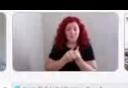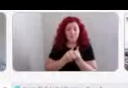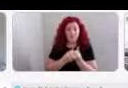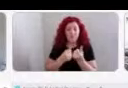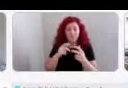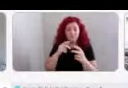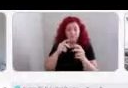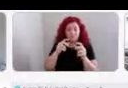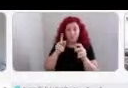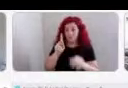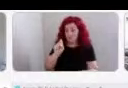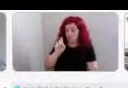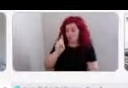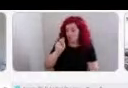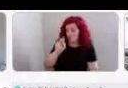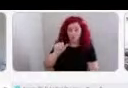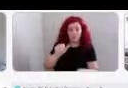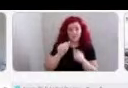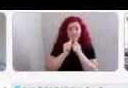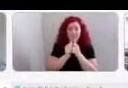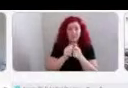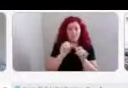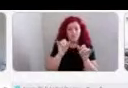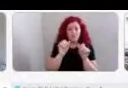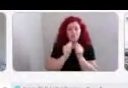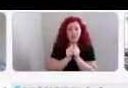piece uh